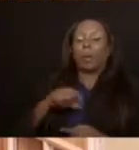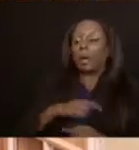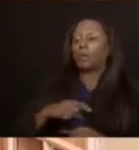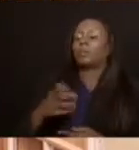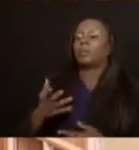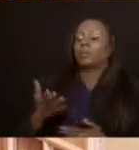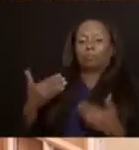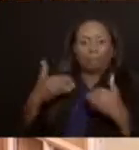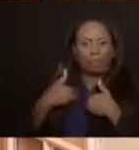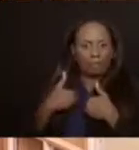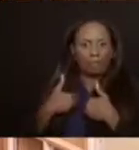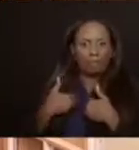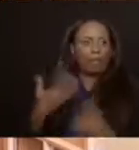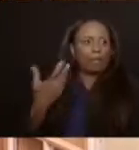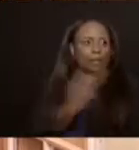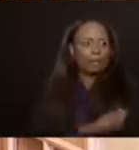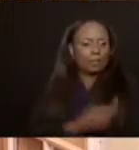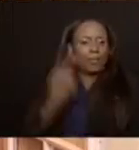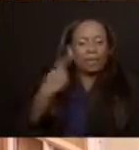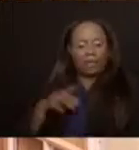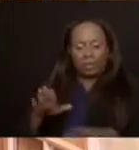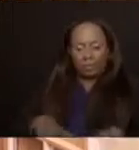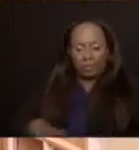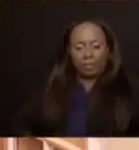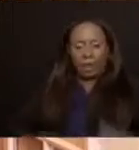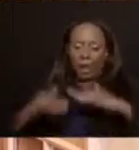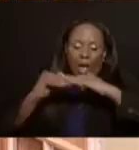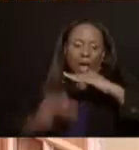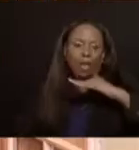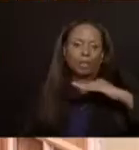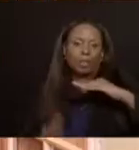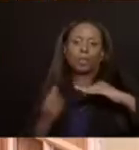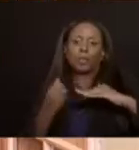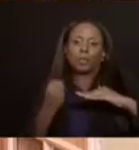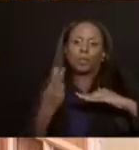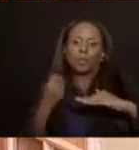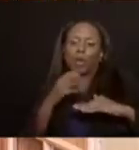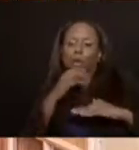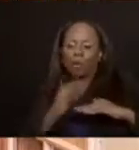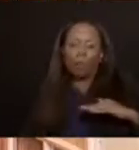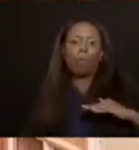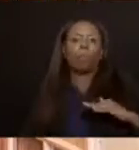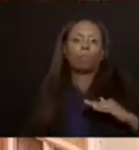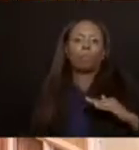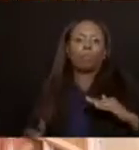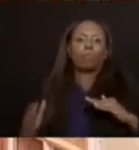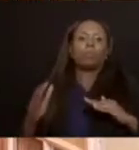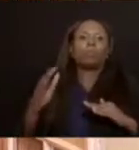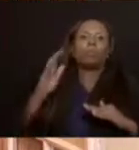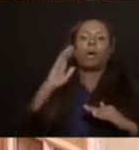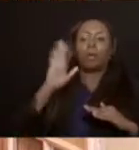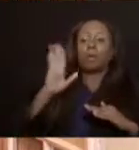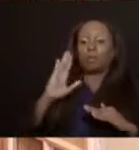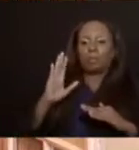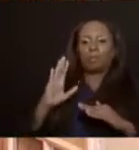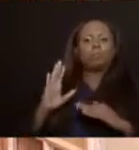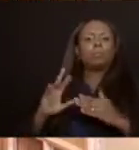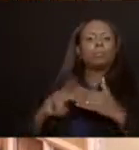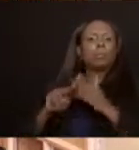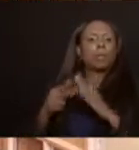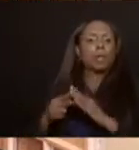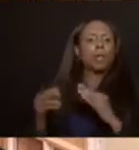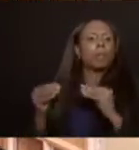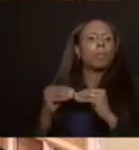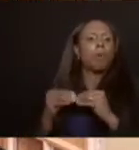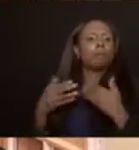of persons, which will then create a separate stream of persons on top of that 75%, so as we look for the